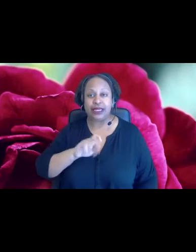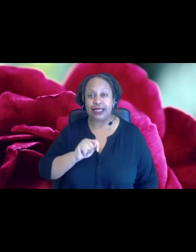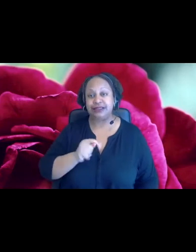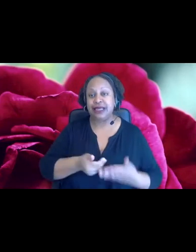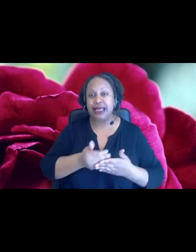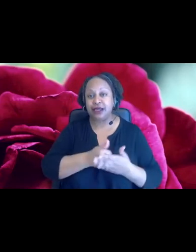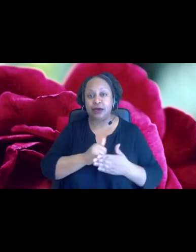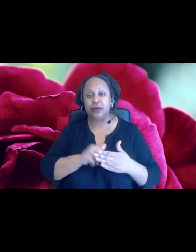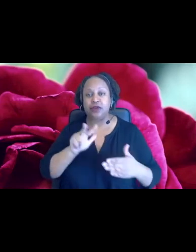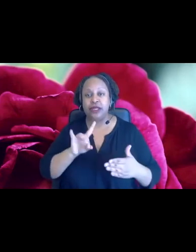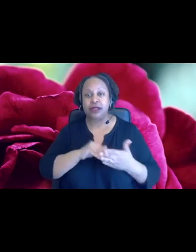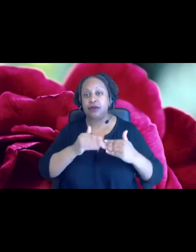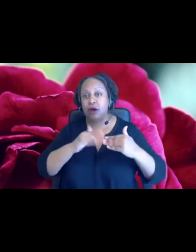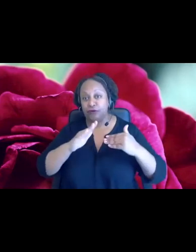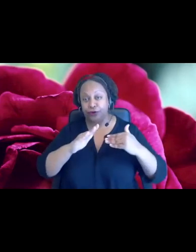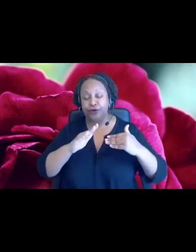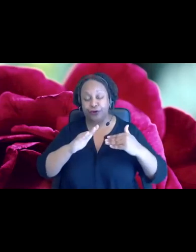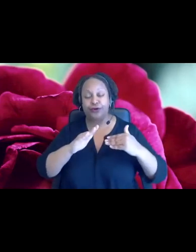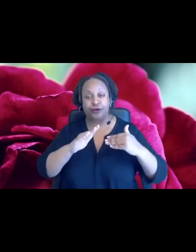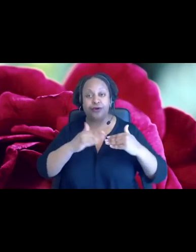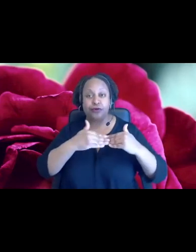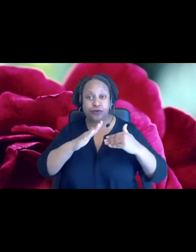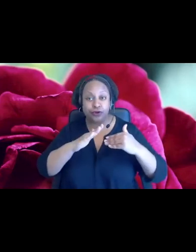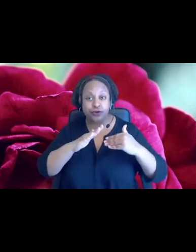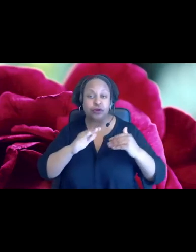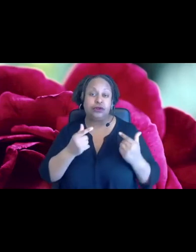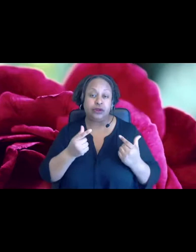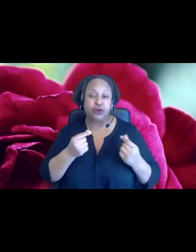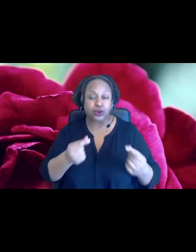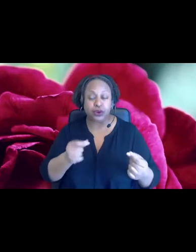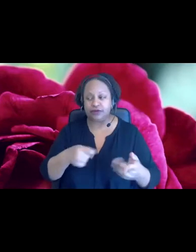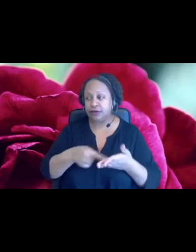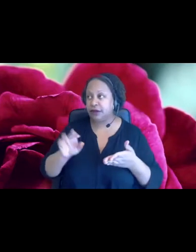above 38,000, then you would need to repay